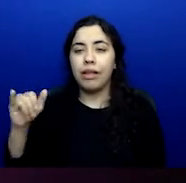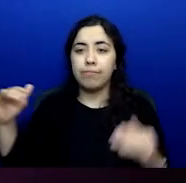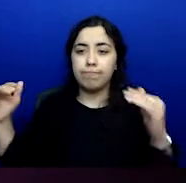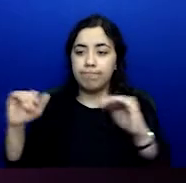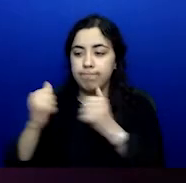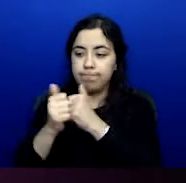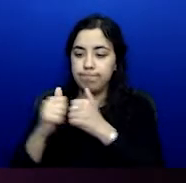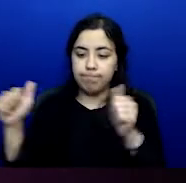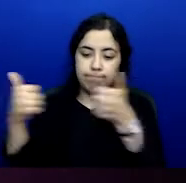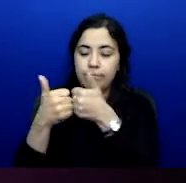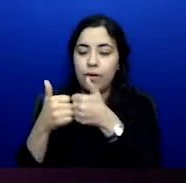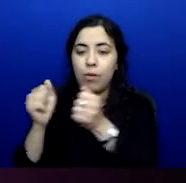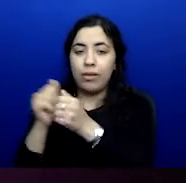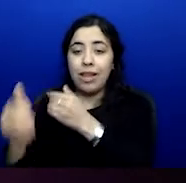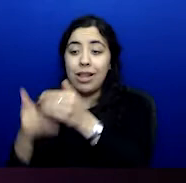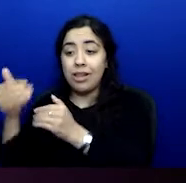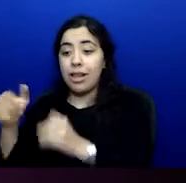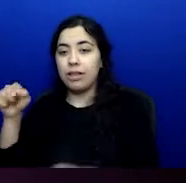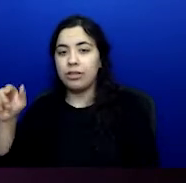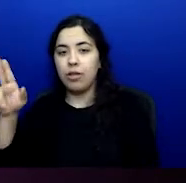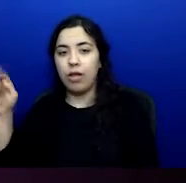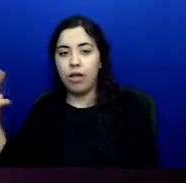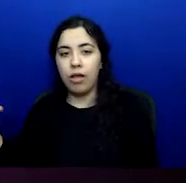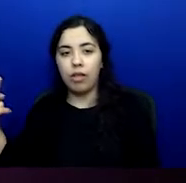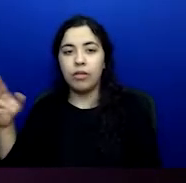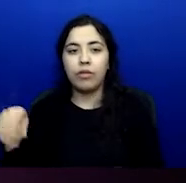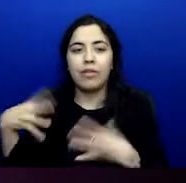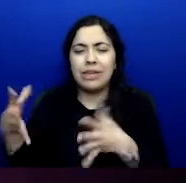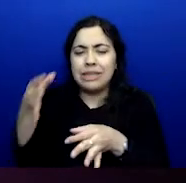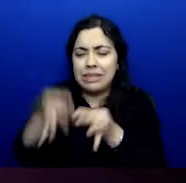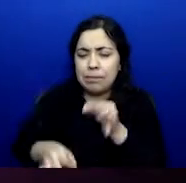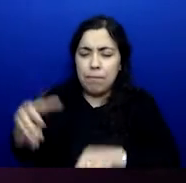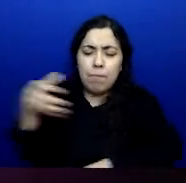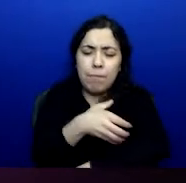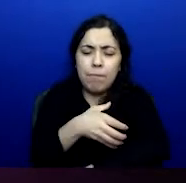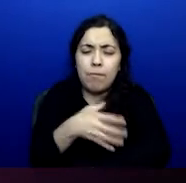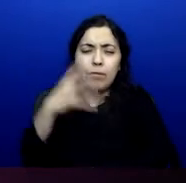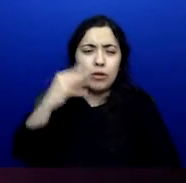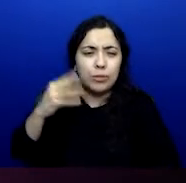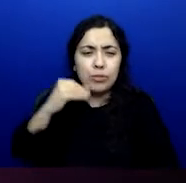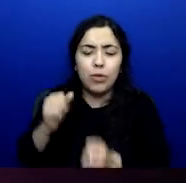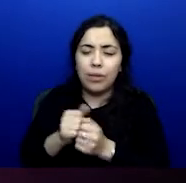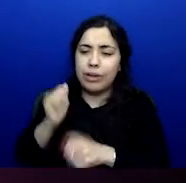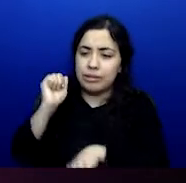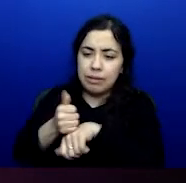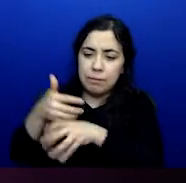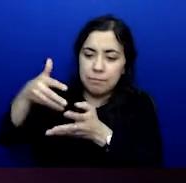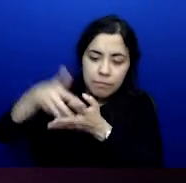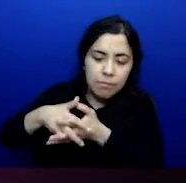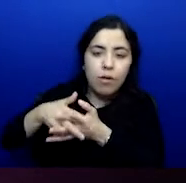that provides a simple and powerful developer experience with built-in authorization.